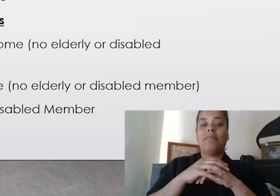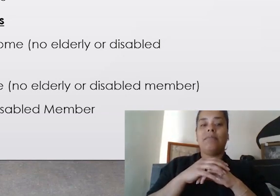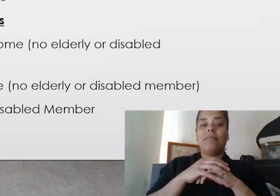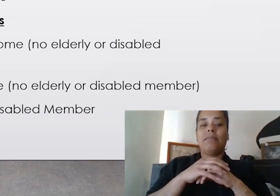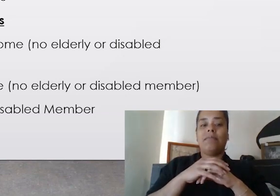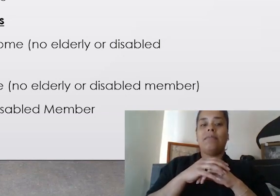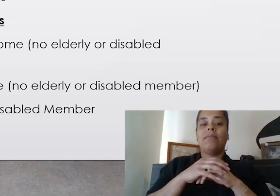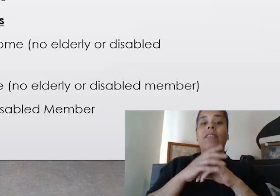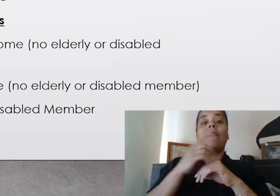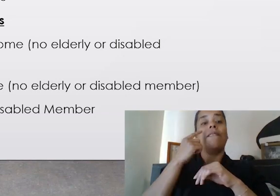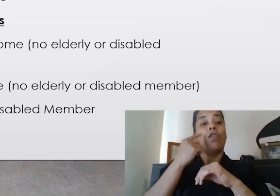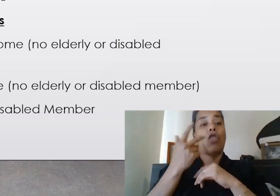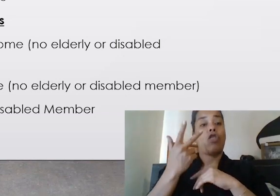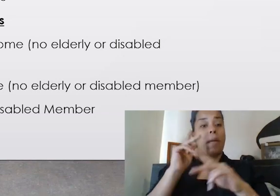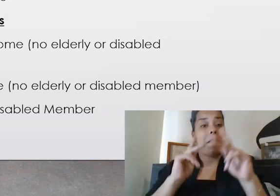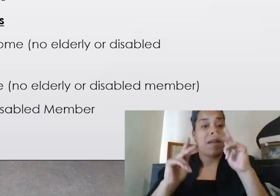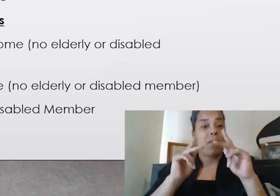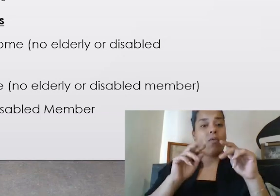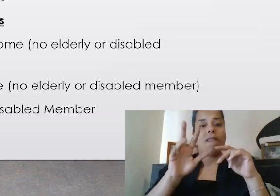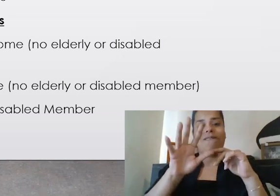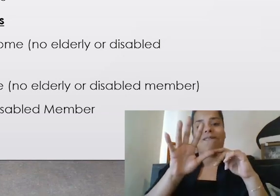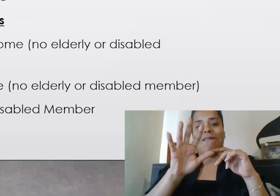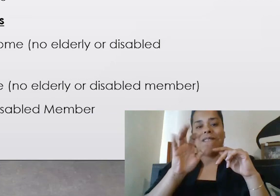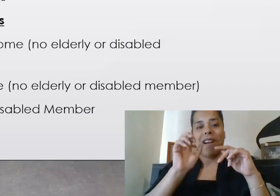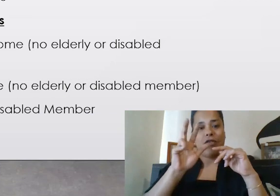And for 3 people, it's $535.